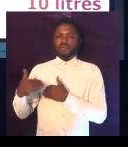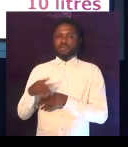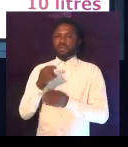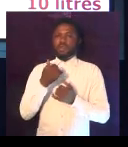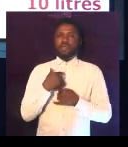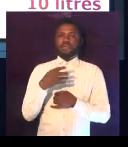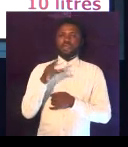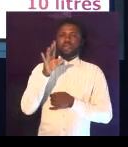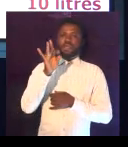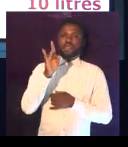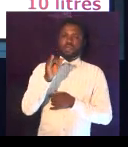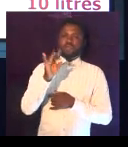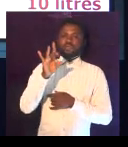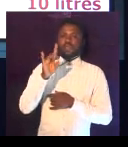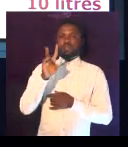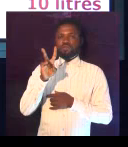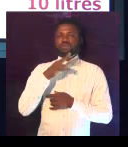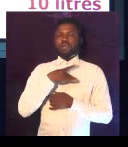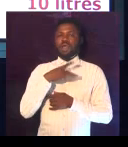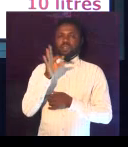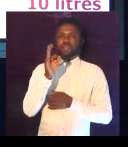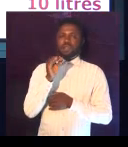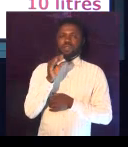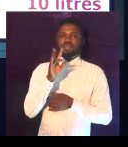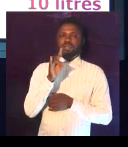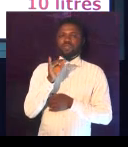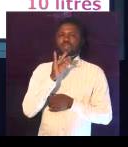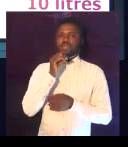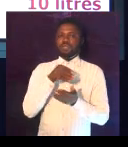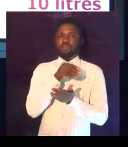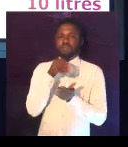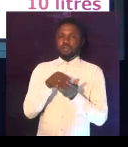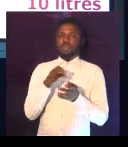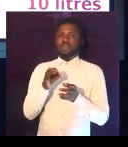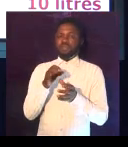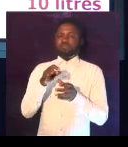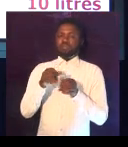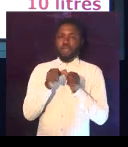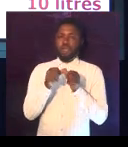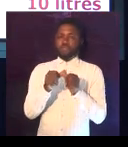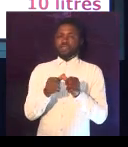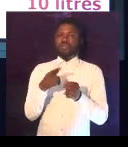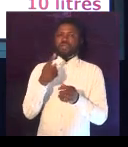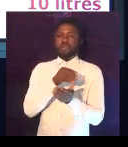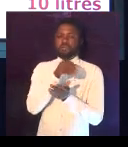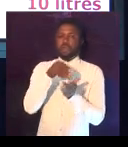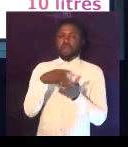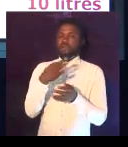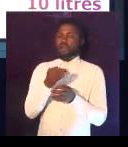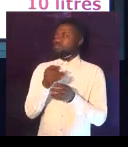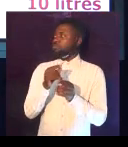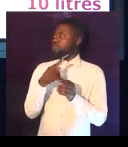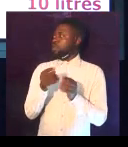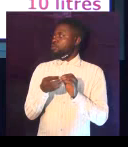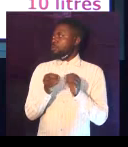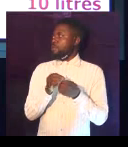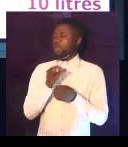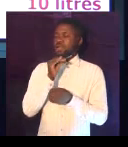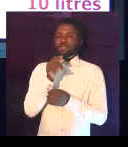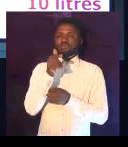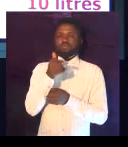have 80, 82, and 90. So 70 is the median. And if you proceed in the same way, you find that the median of this set of